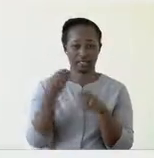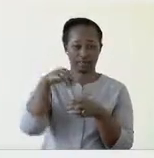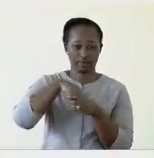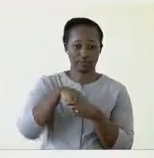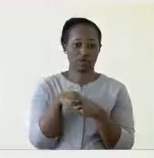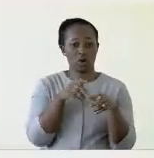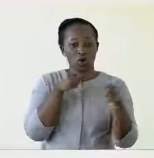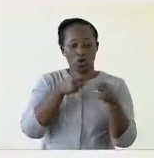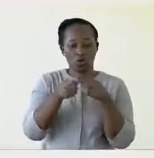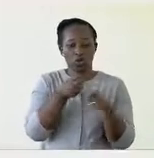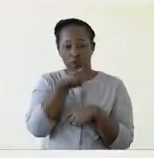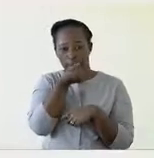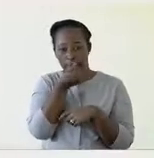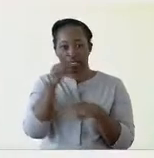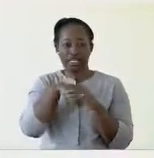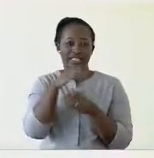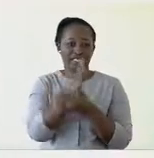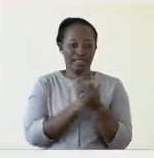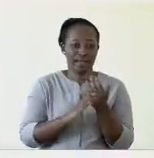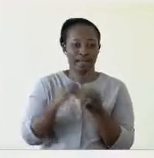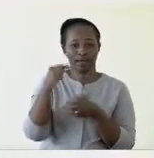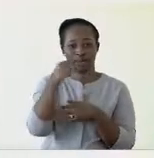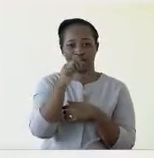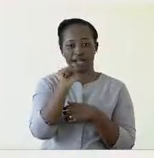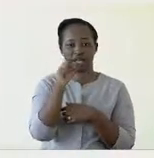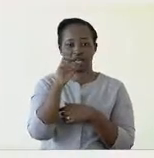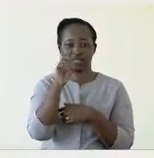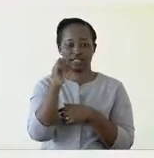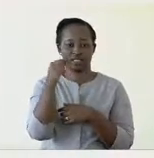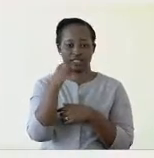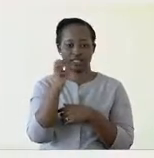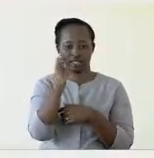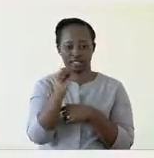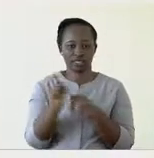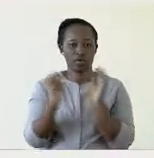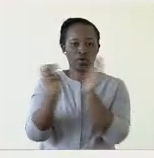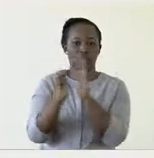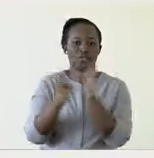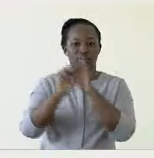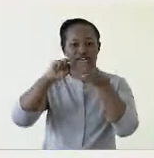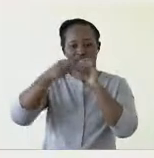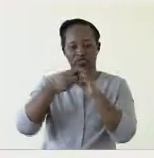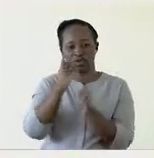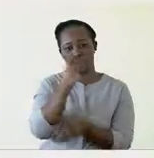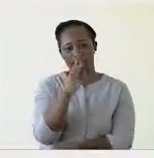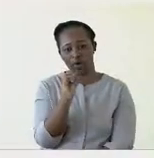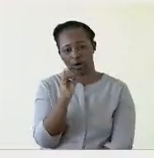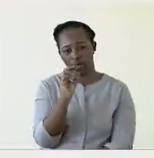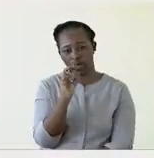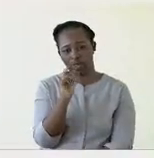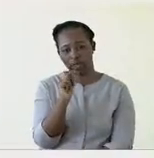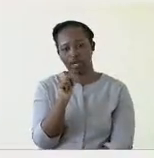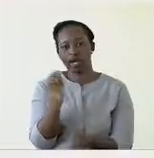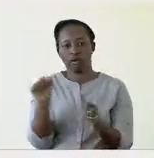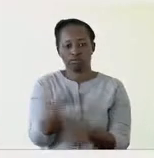it is involved in controlling the temperature in some of the gadgets, like in electric iron box and in air